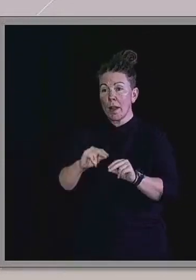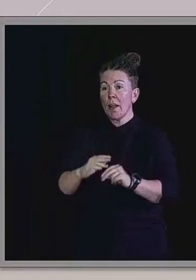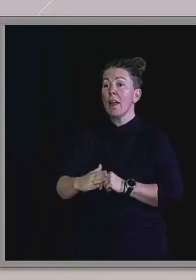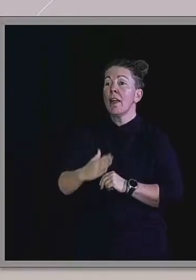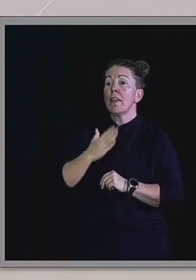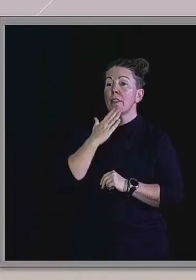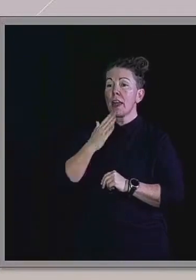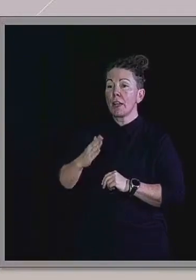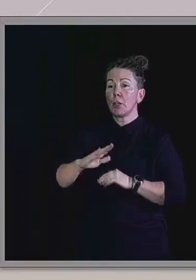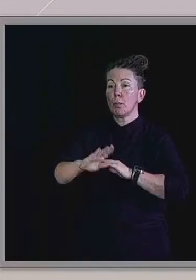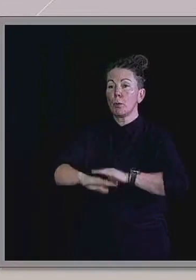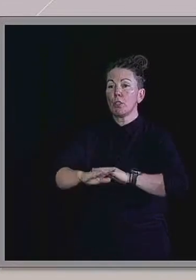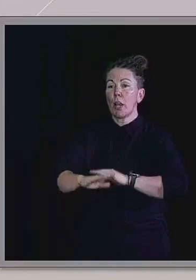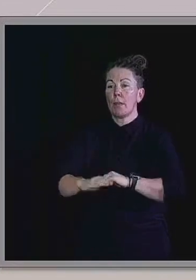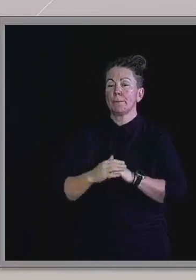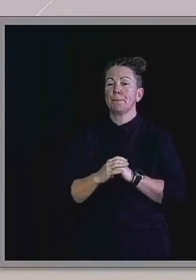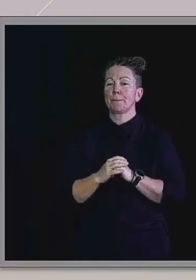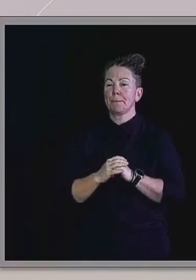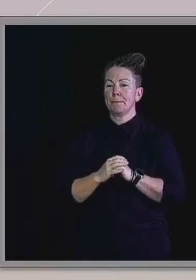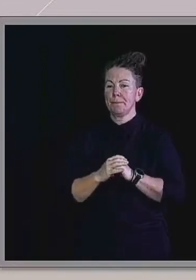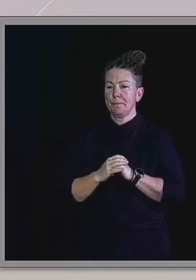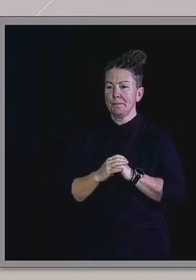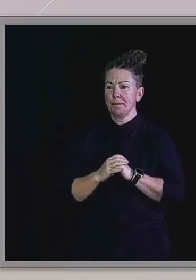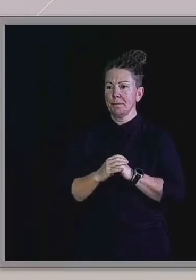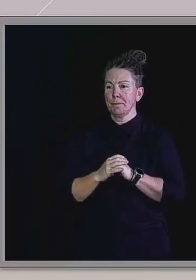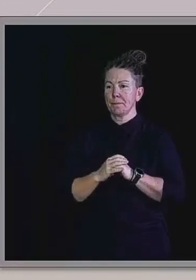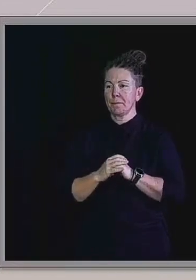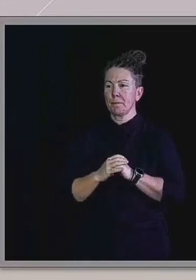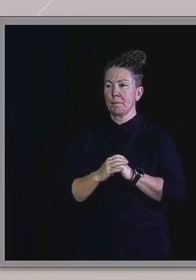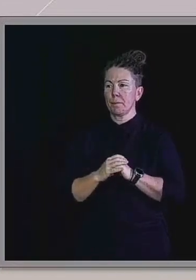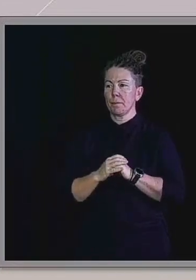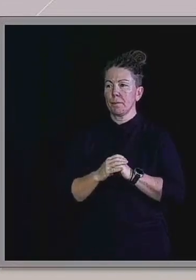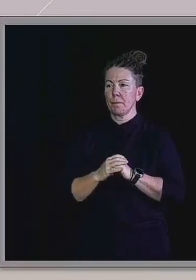Buja. Thank you, Buja. Okay.